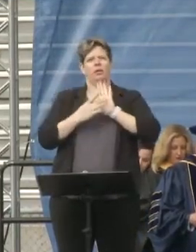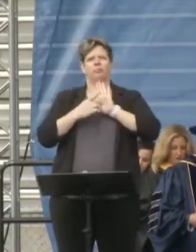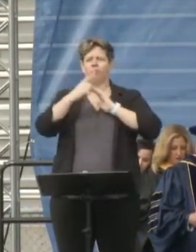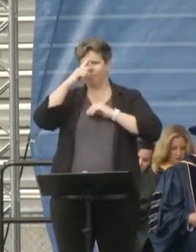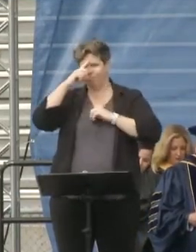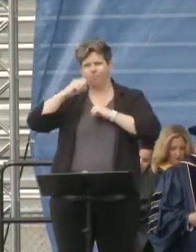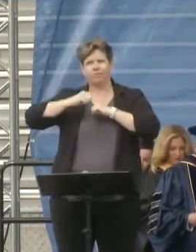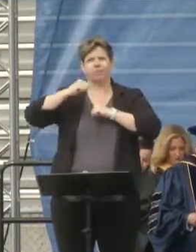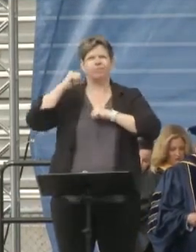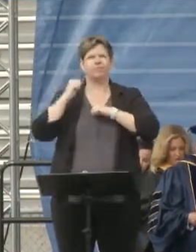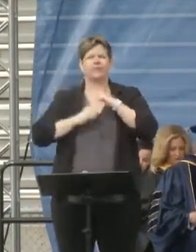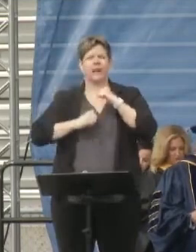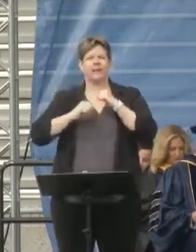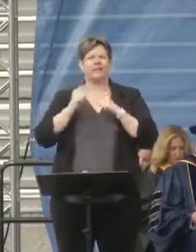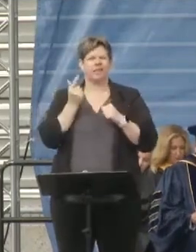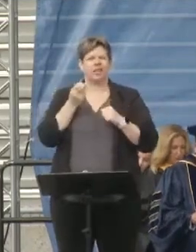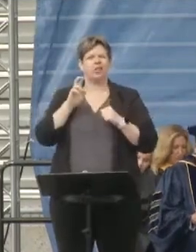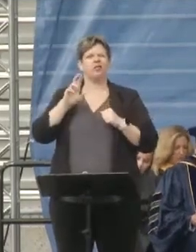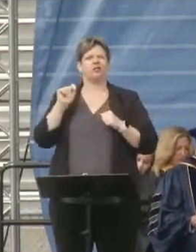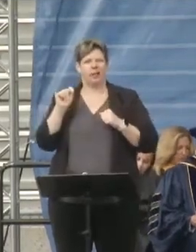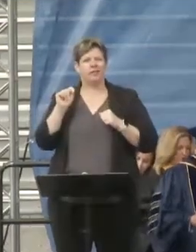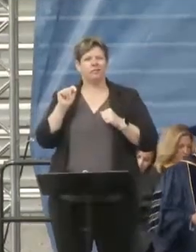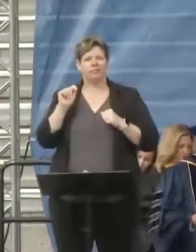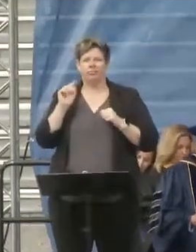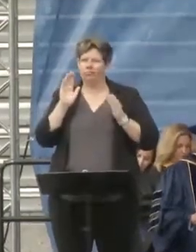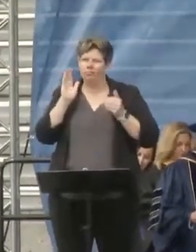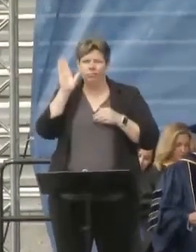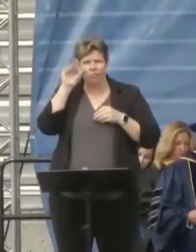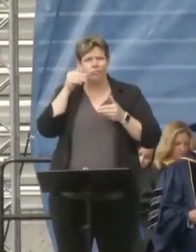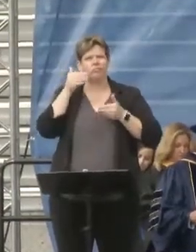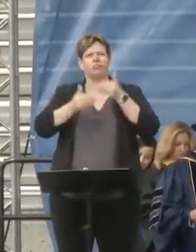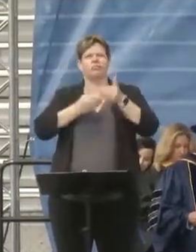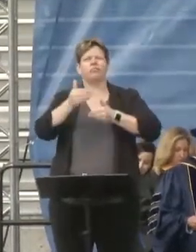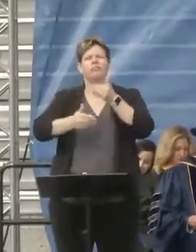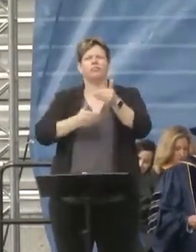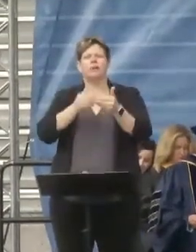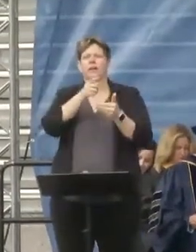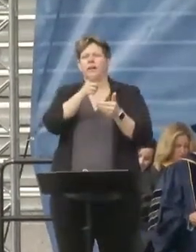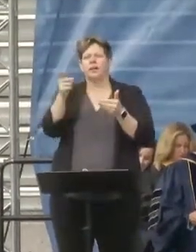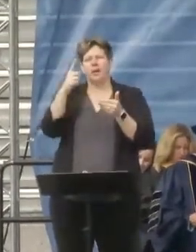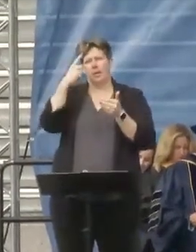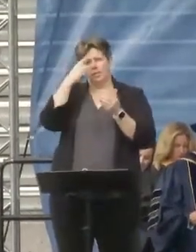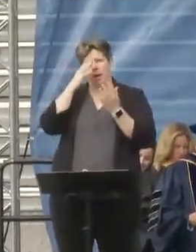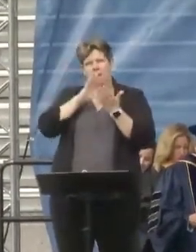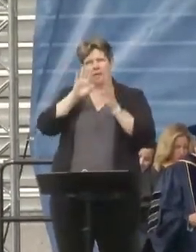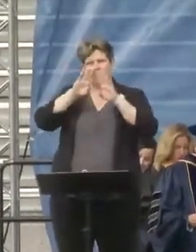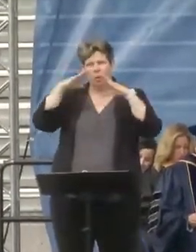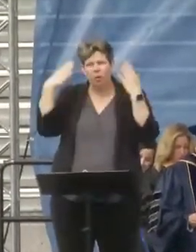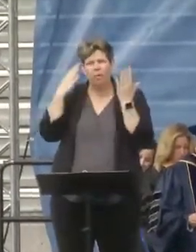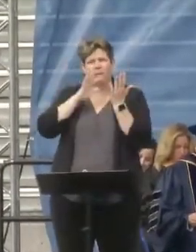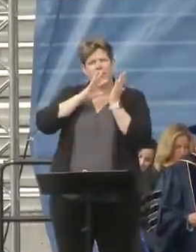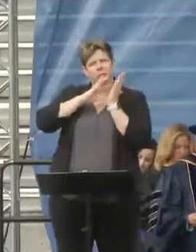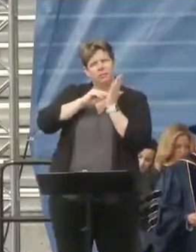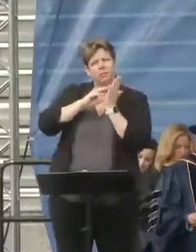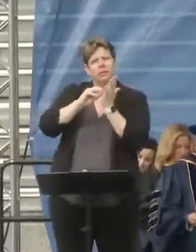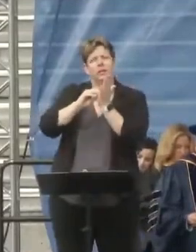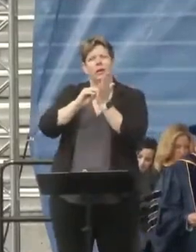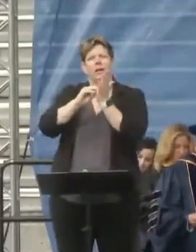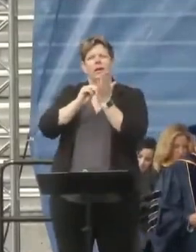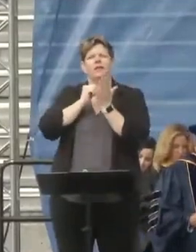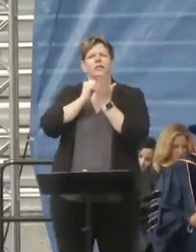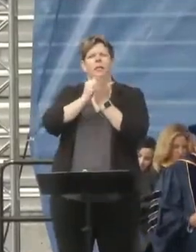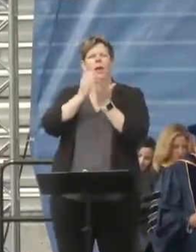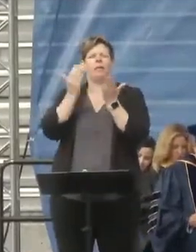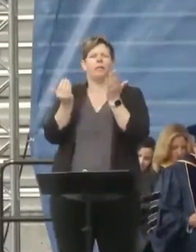tenacity and grit. You dedicated yourself to developing your mind and opening up your